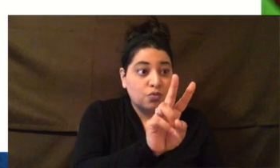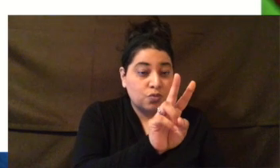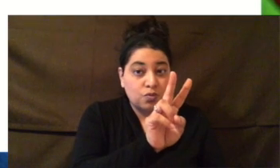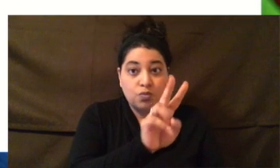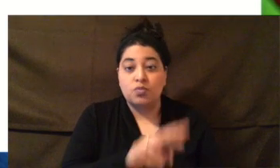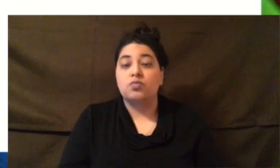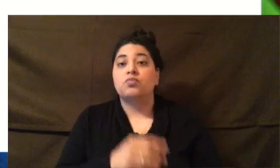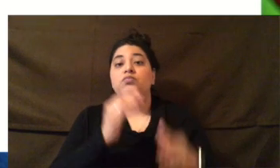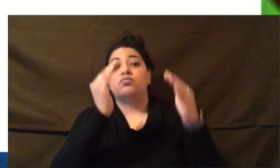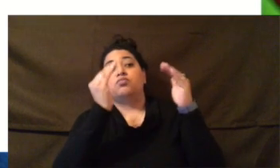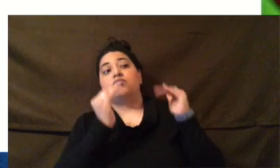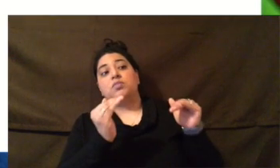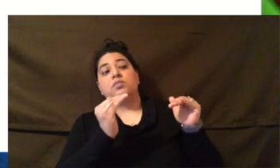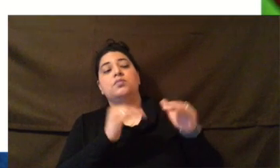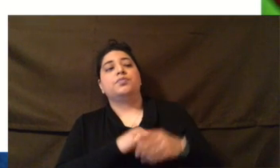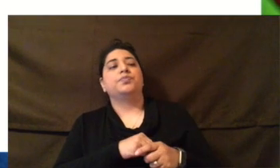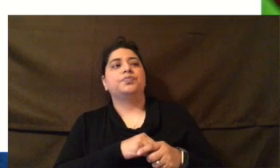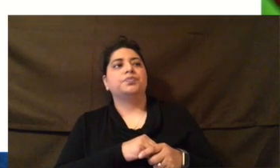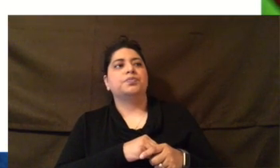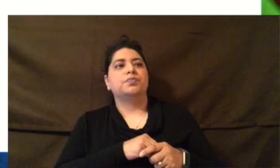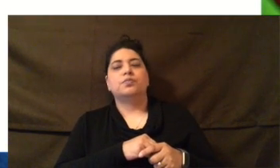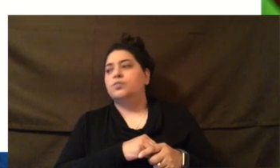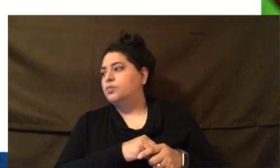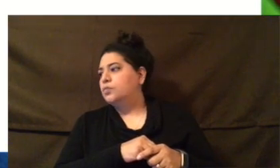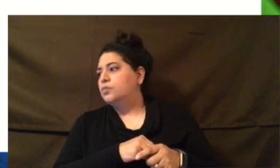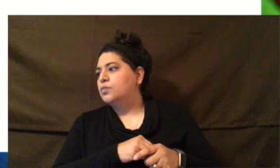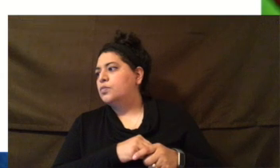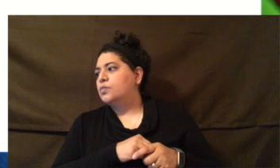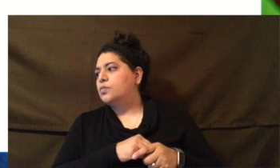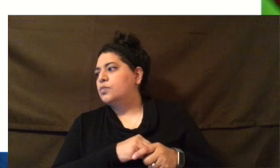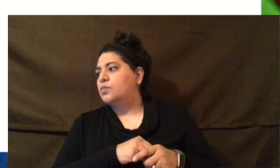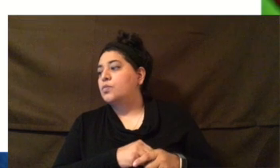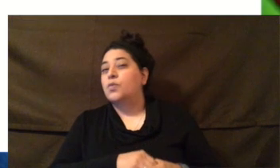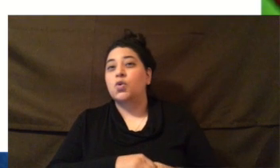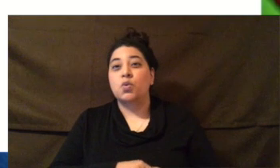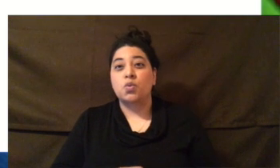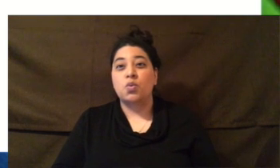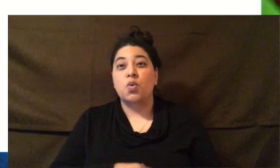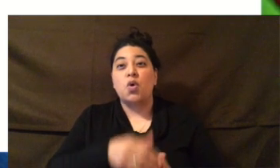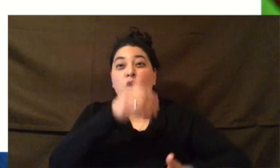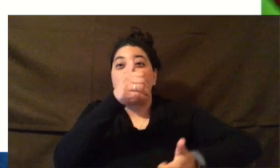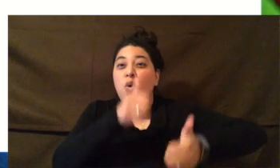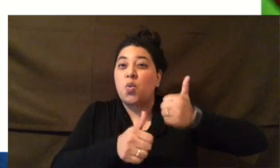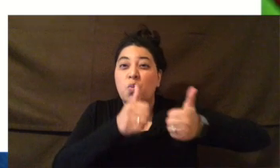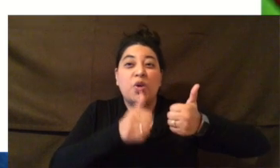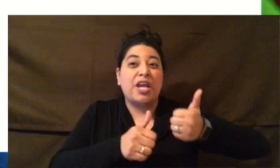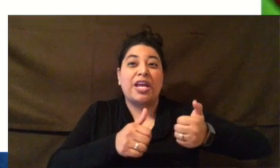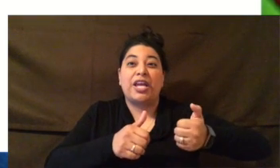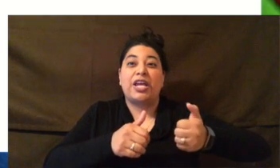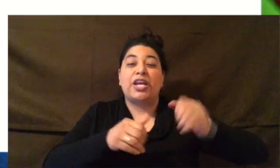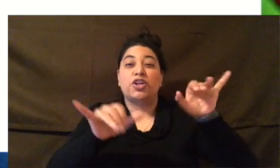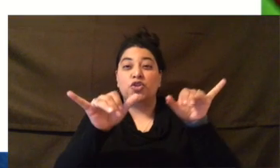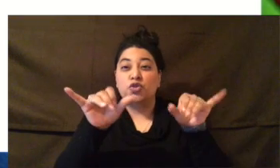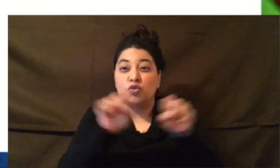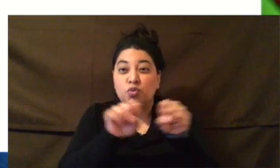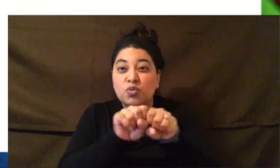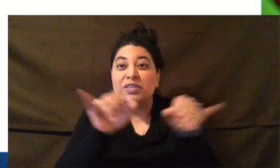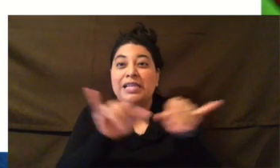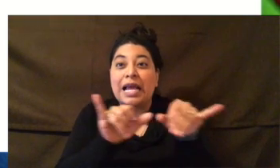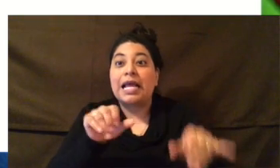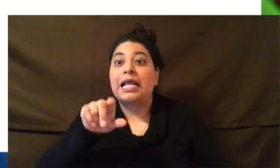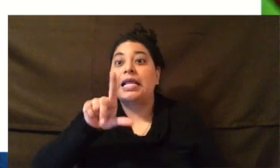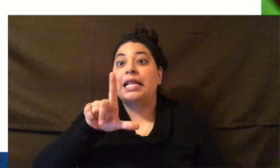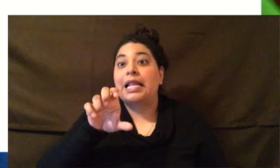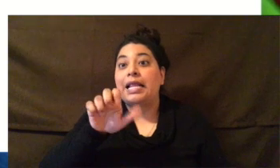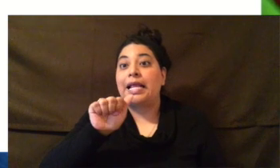2. Let's look at our second question. What was the least frequent shoe size? So we're looking for the least. That means the